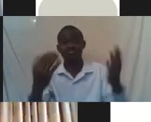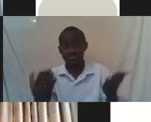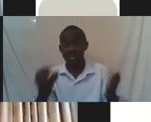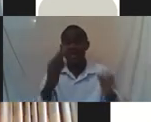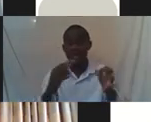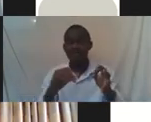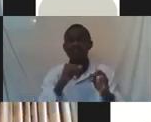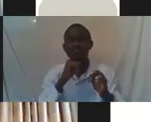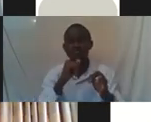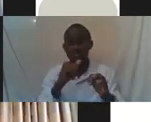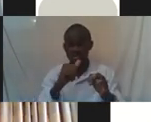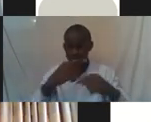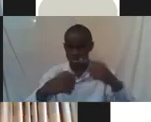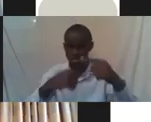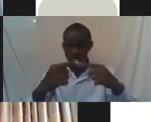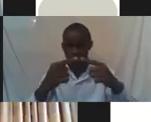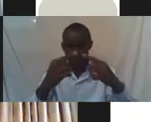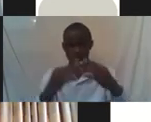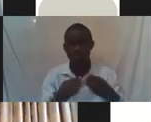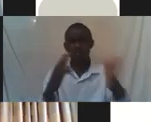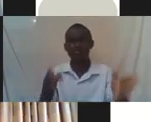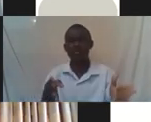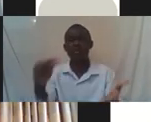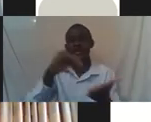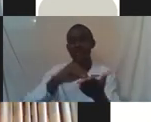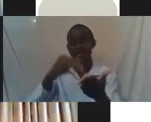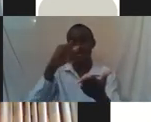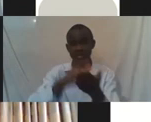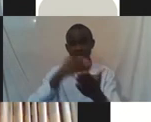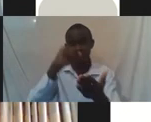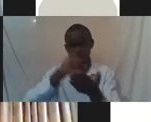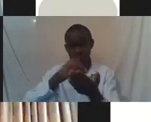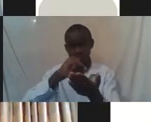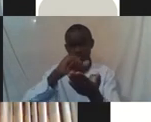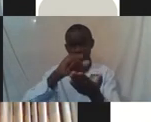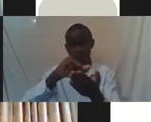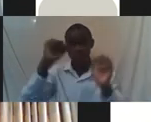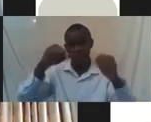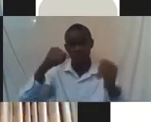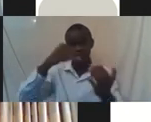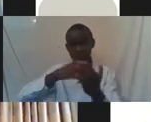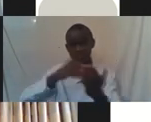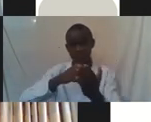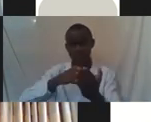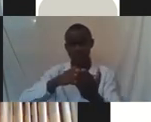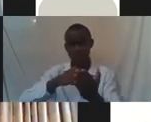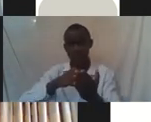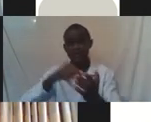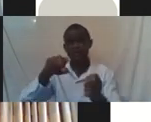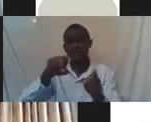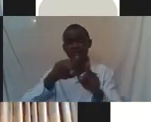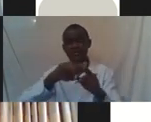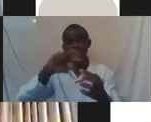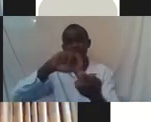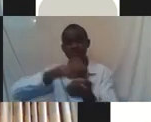their reopening so that we can put more in and rectify where there are problems,